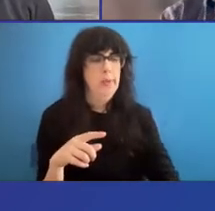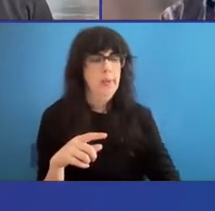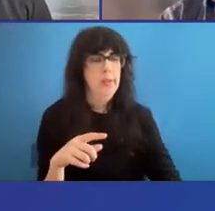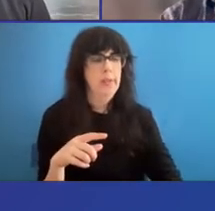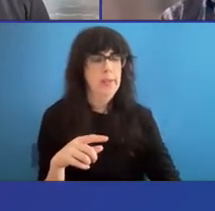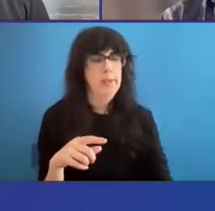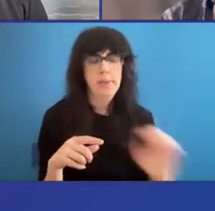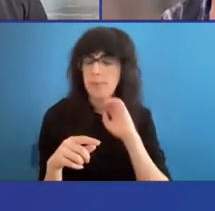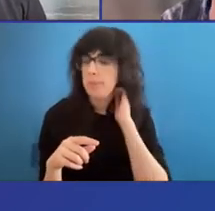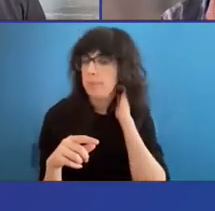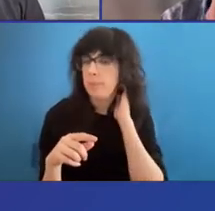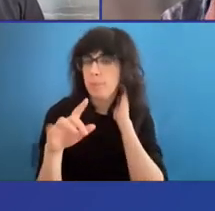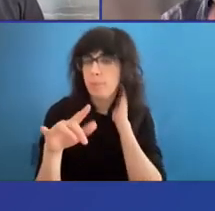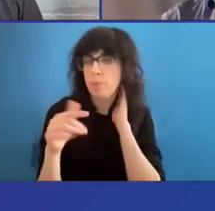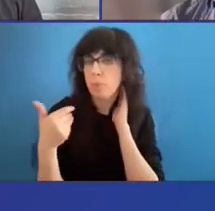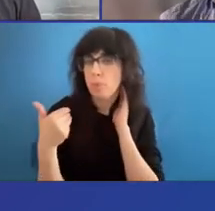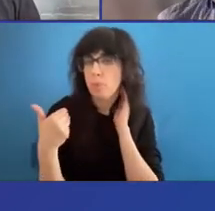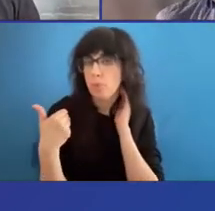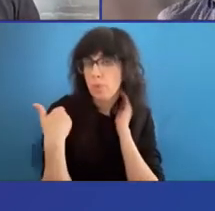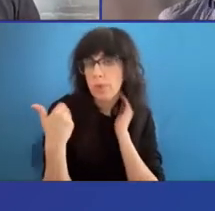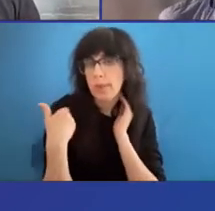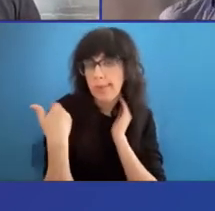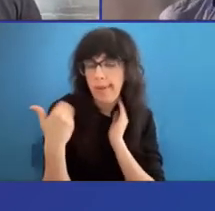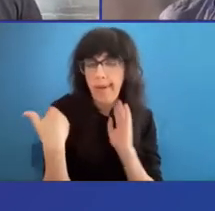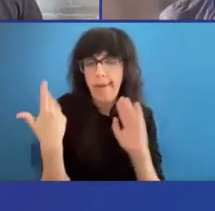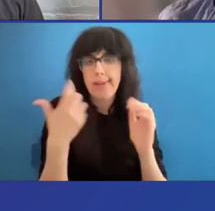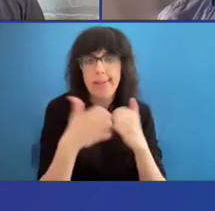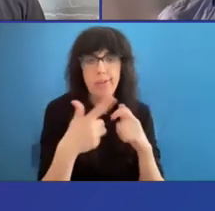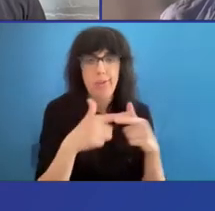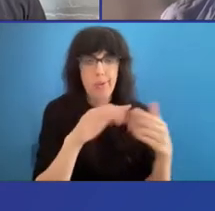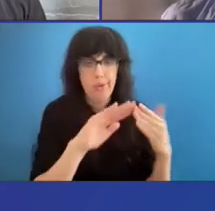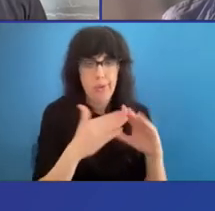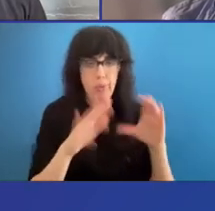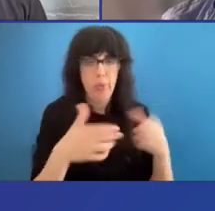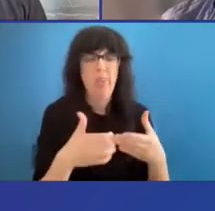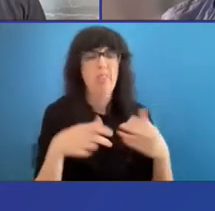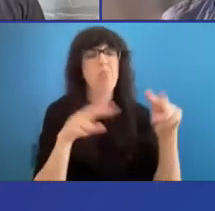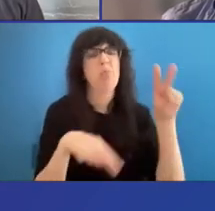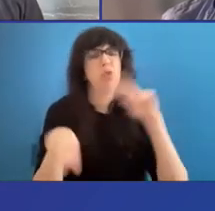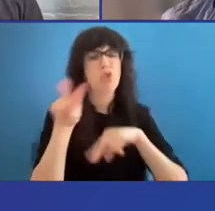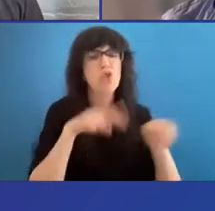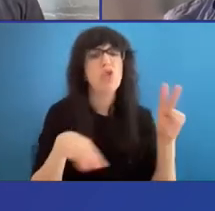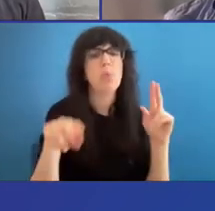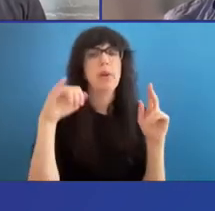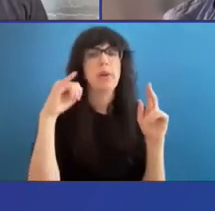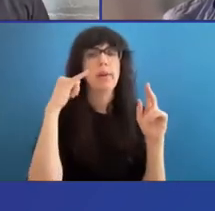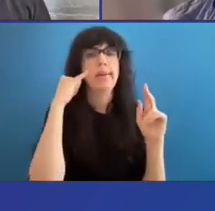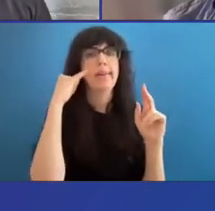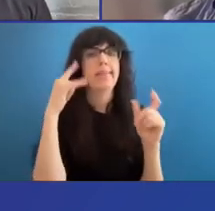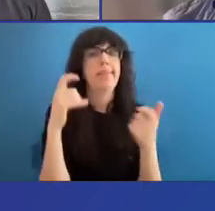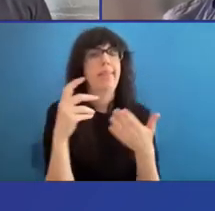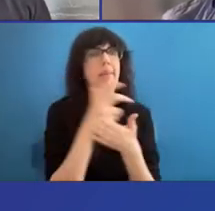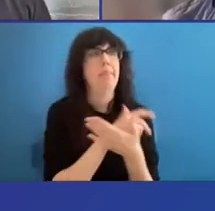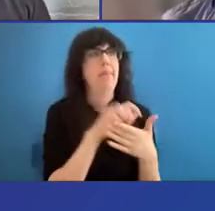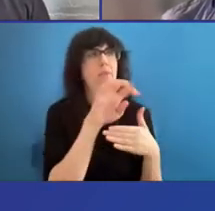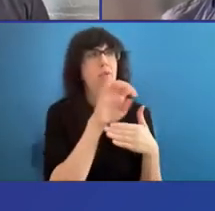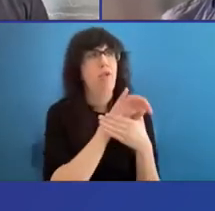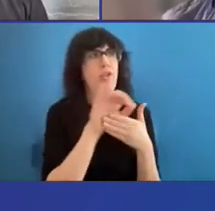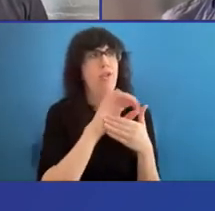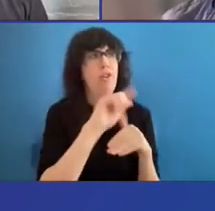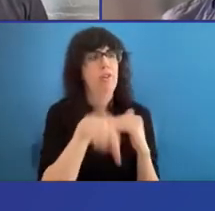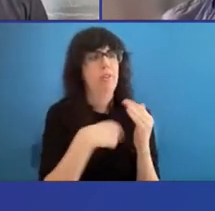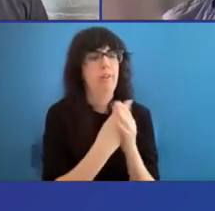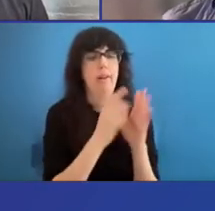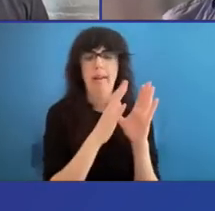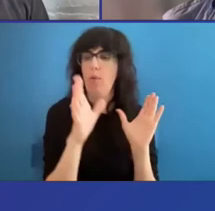this youngin in your community who was observing if they made $400 an hour, what would they do with all of the